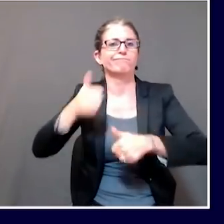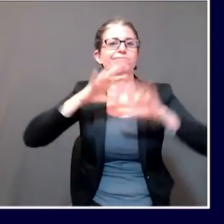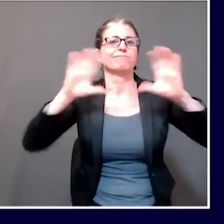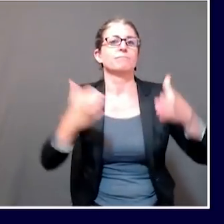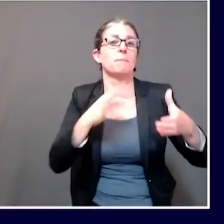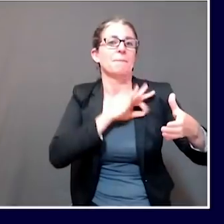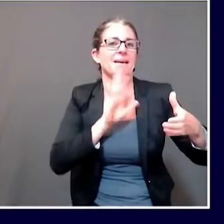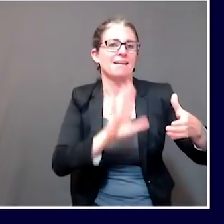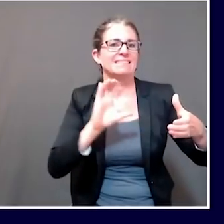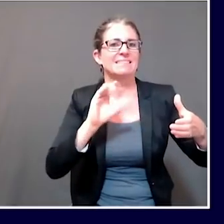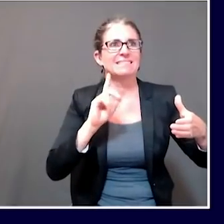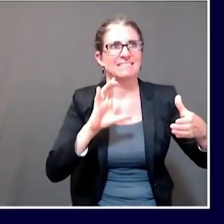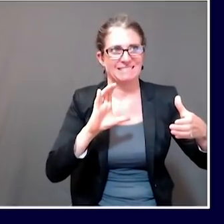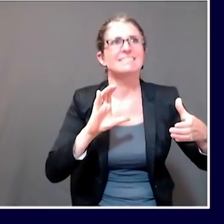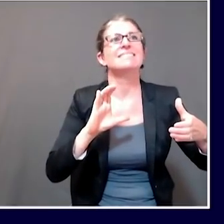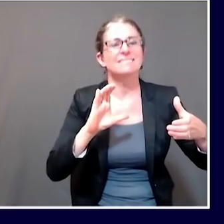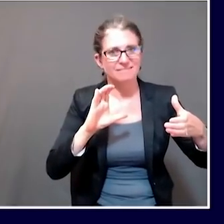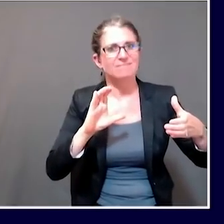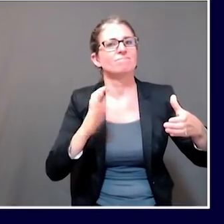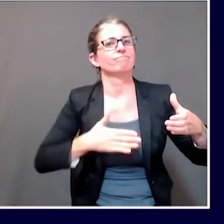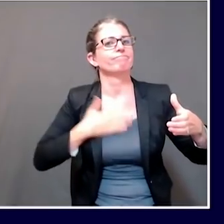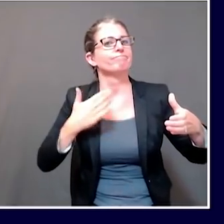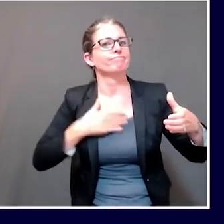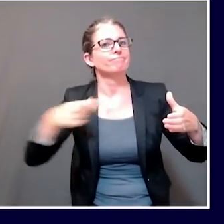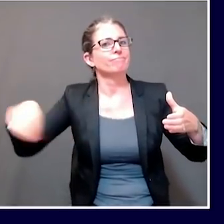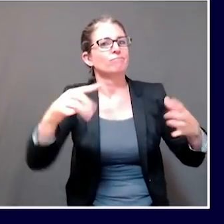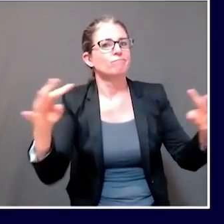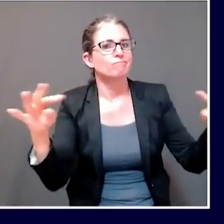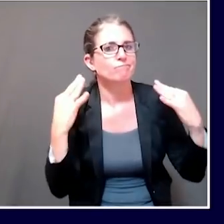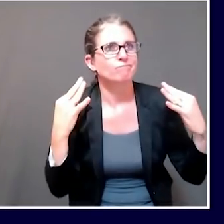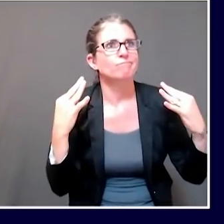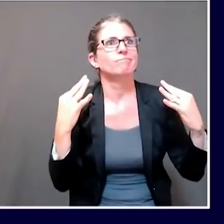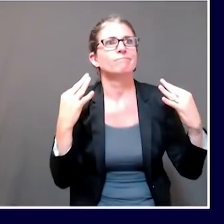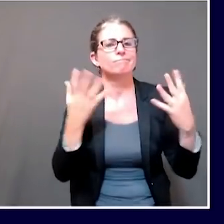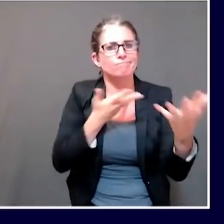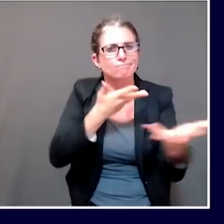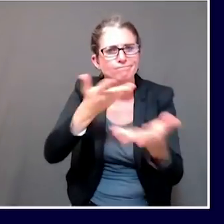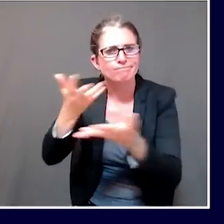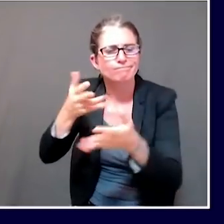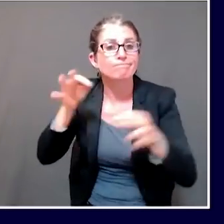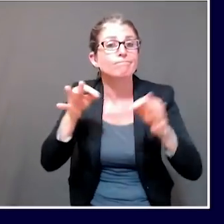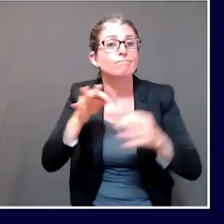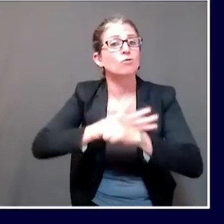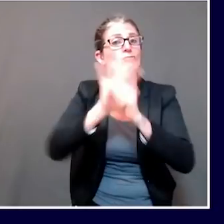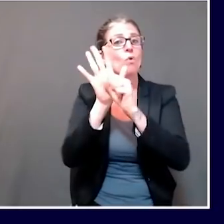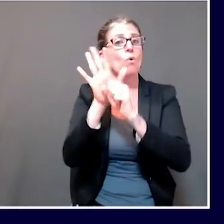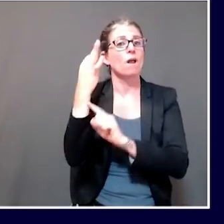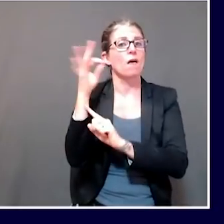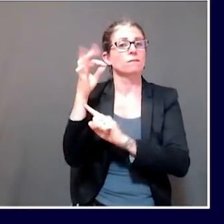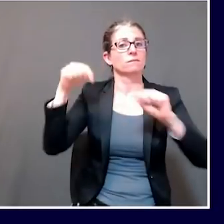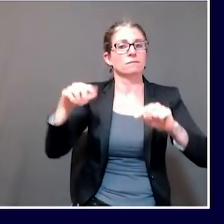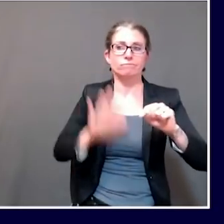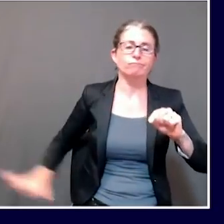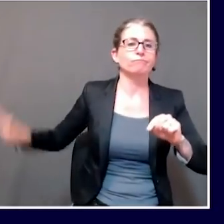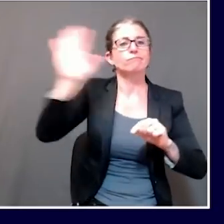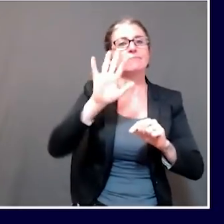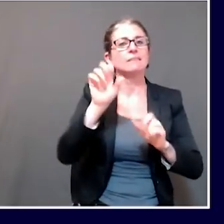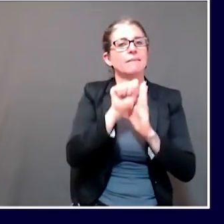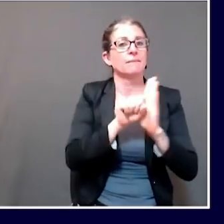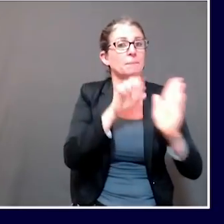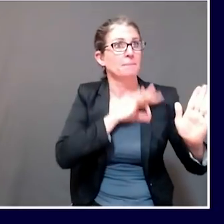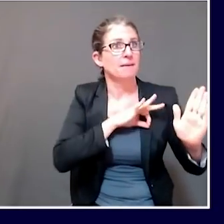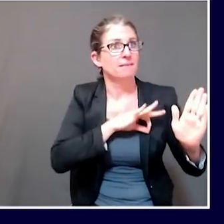I'm delighted to join everyone today to provide an update on COVID-19 here in Maine for today,